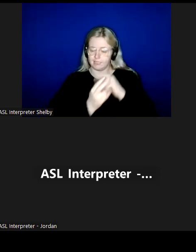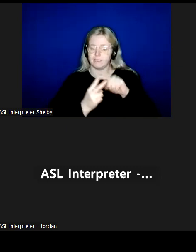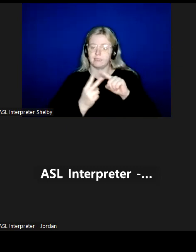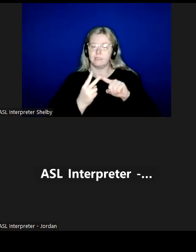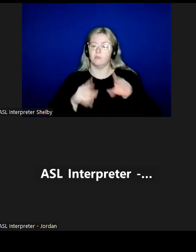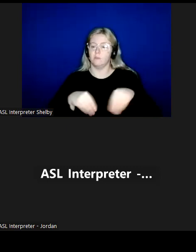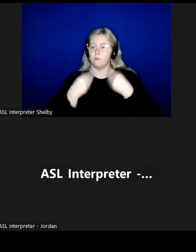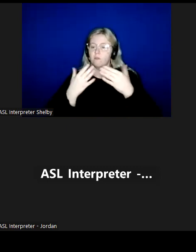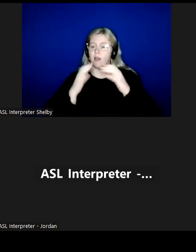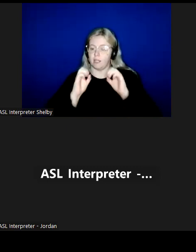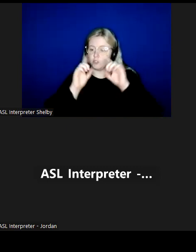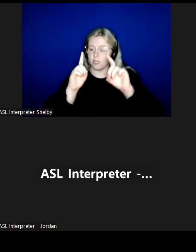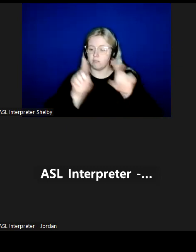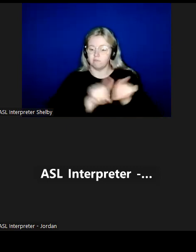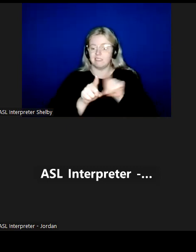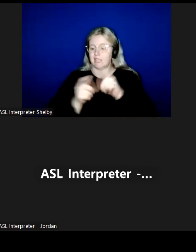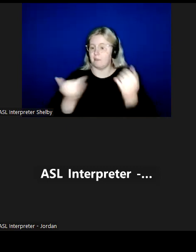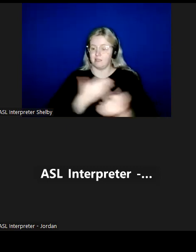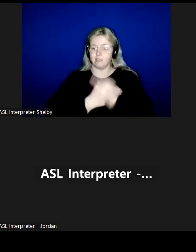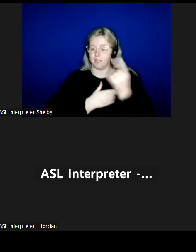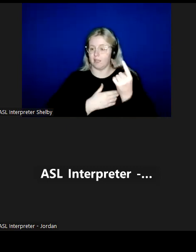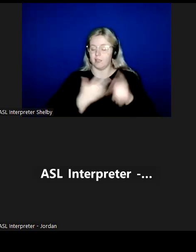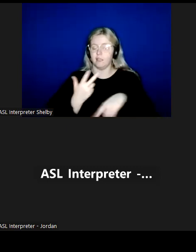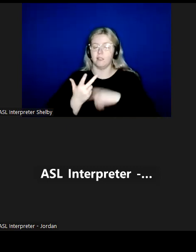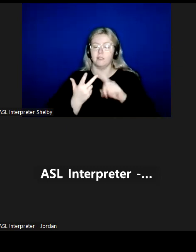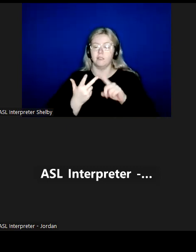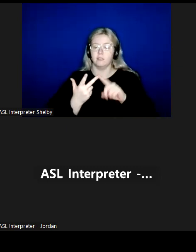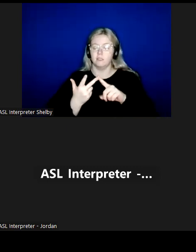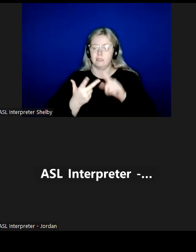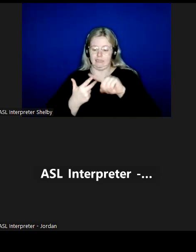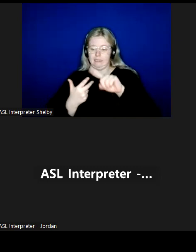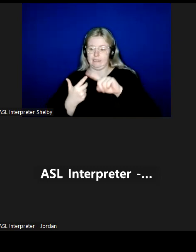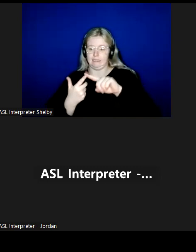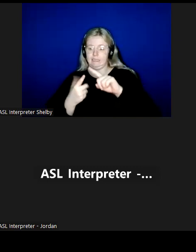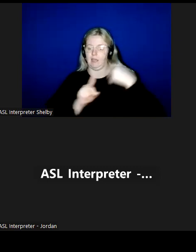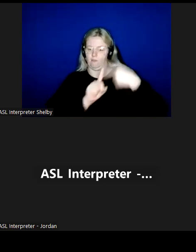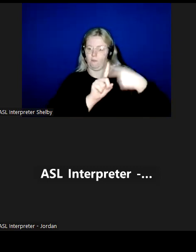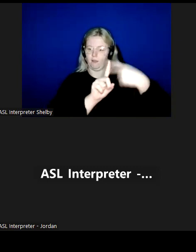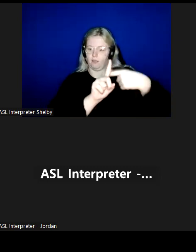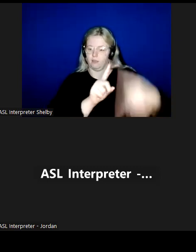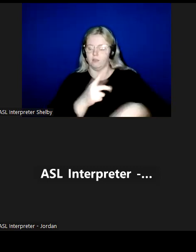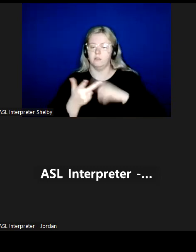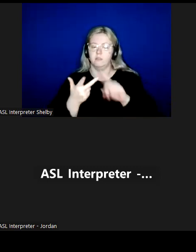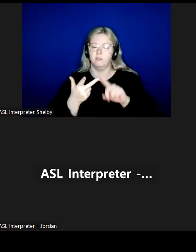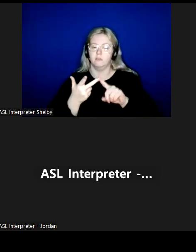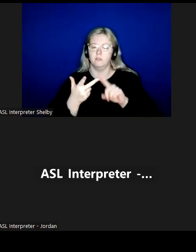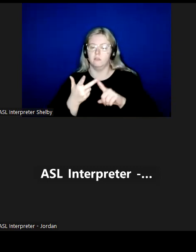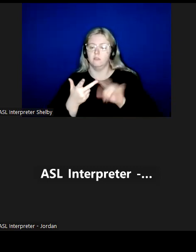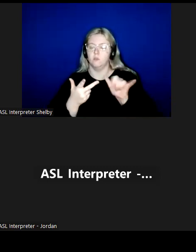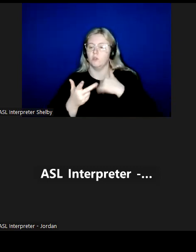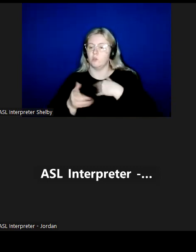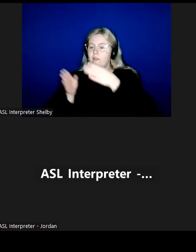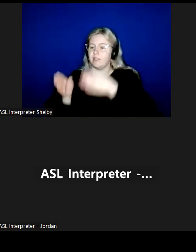sessions like the one that we did today. We offer those monthly. We do have individual